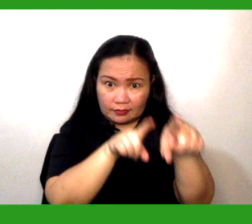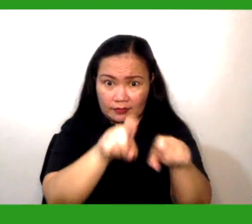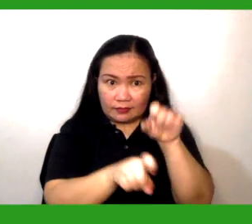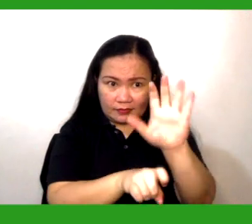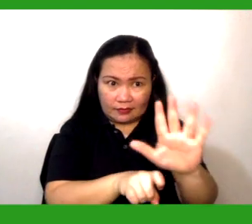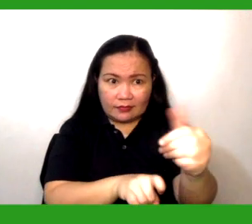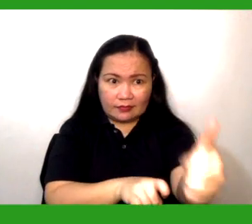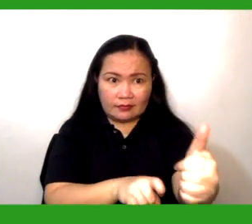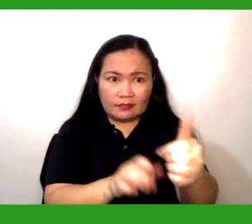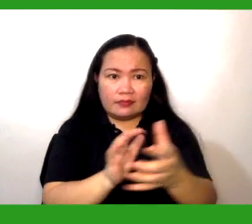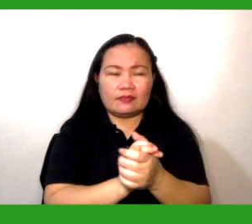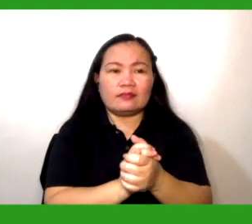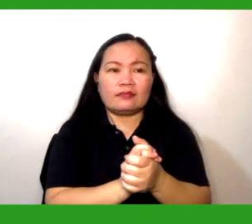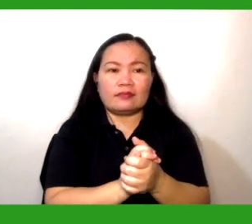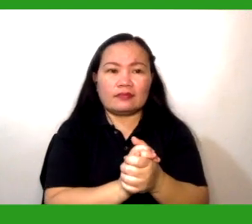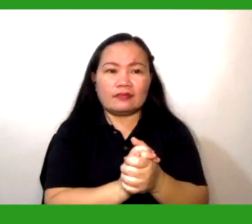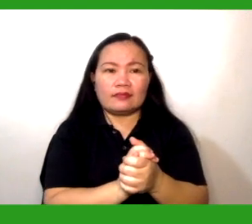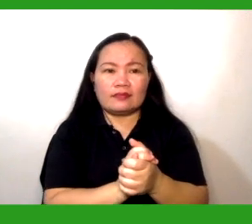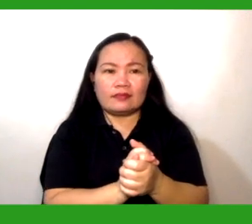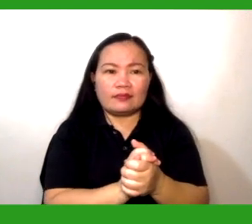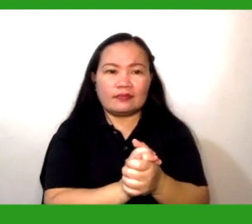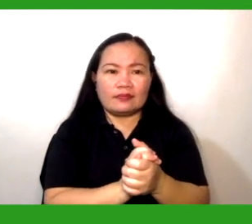Okay, test yourself.